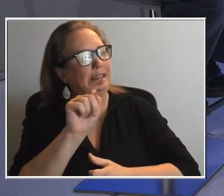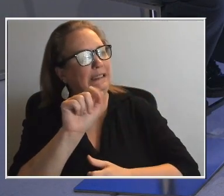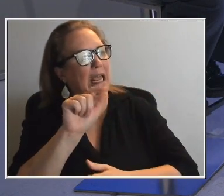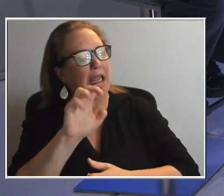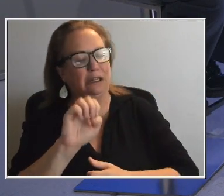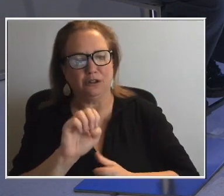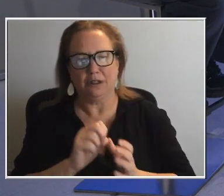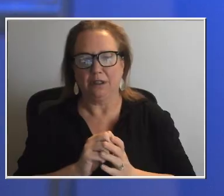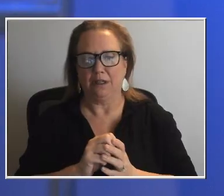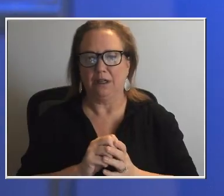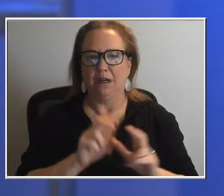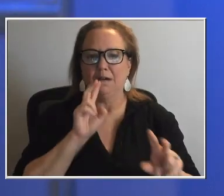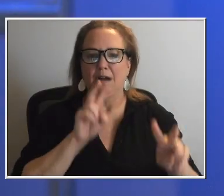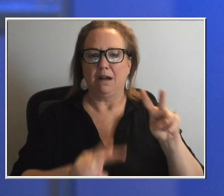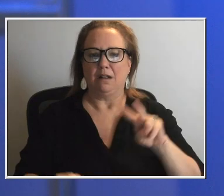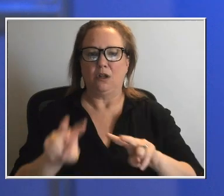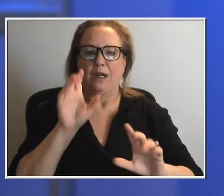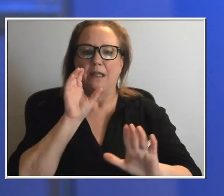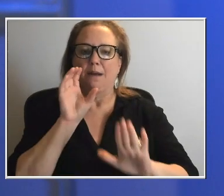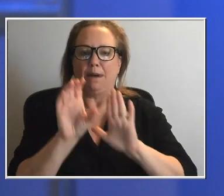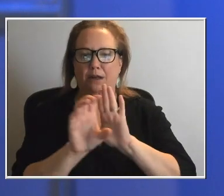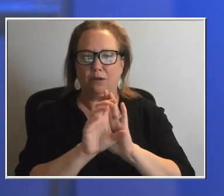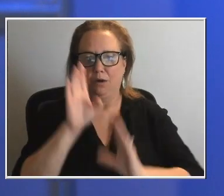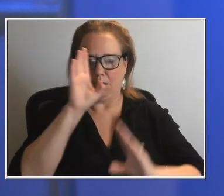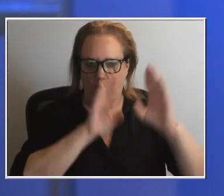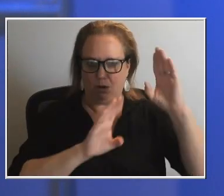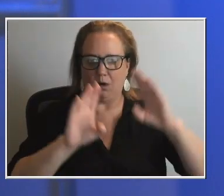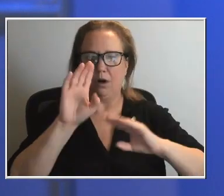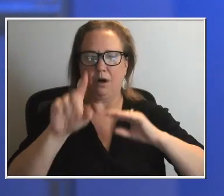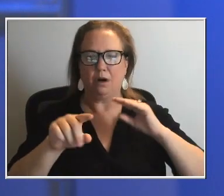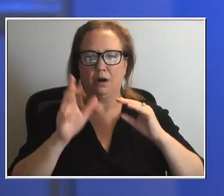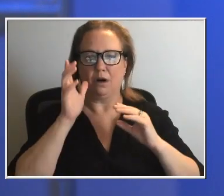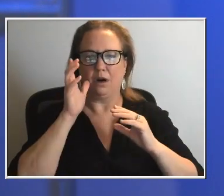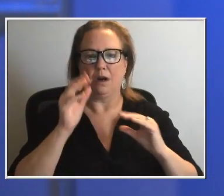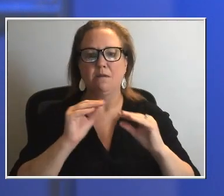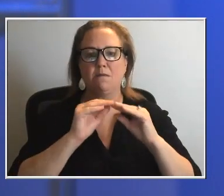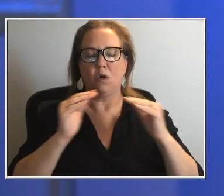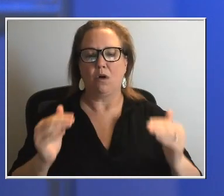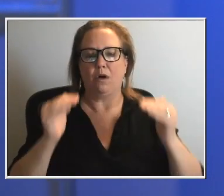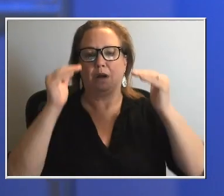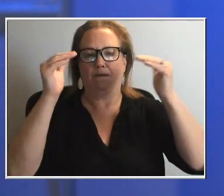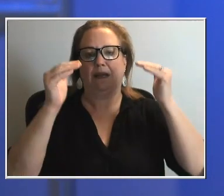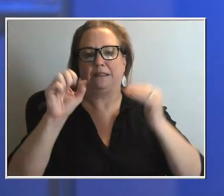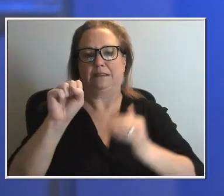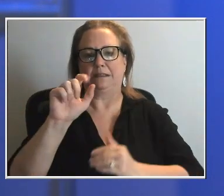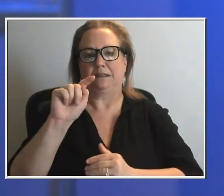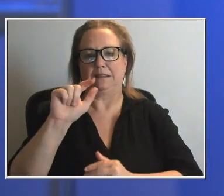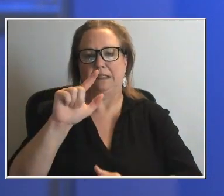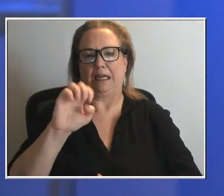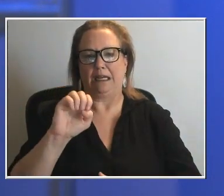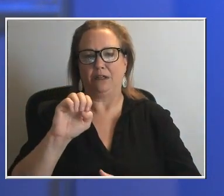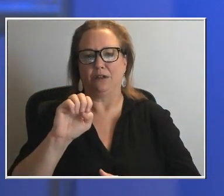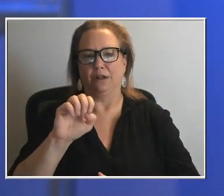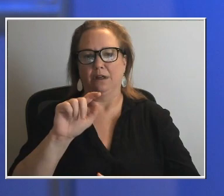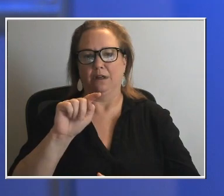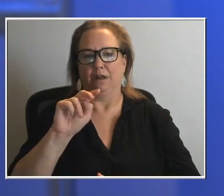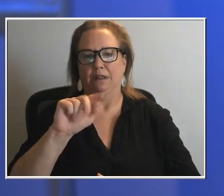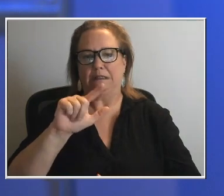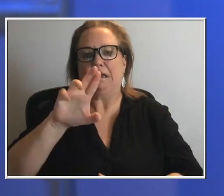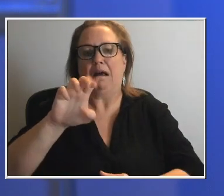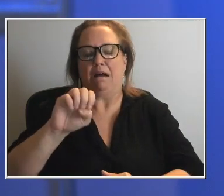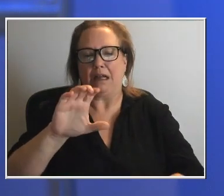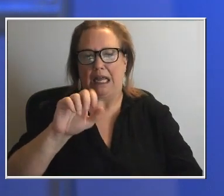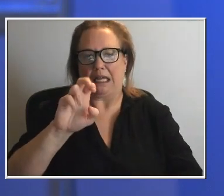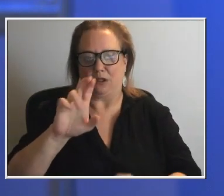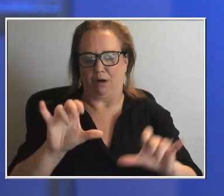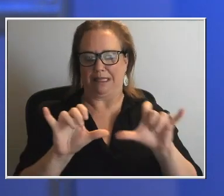So looking at that picture, we were worried that this was going to be a more advanced stage. We staged tongue cancer based on how big it is and how